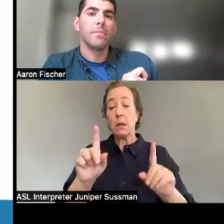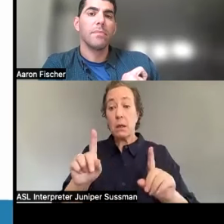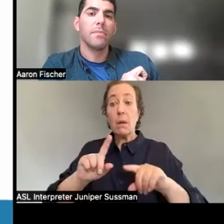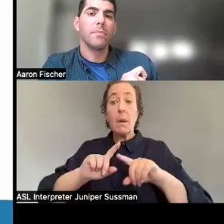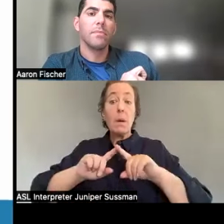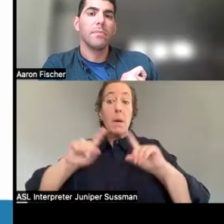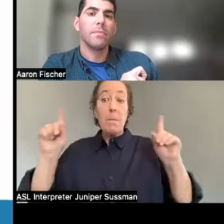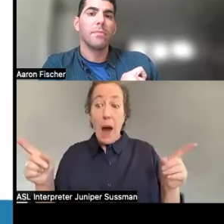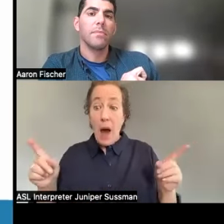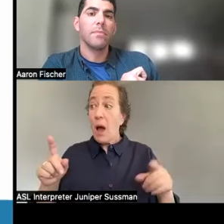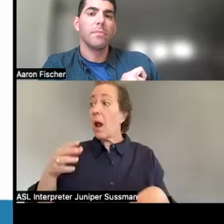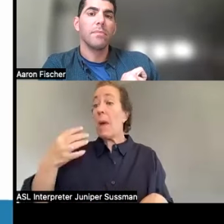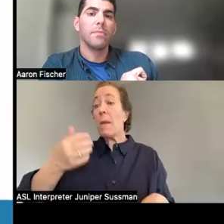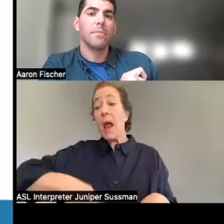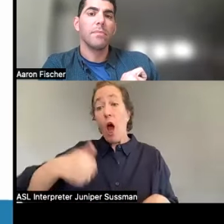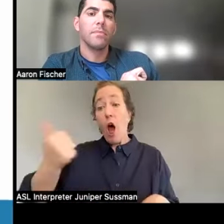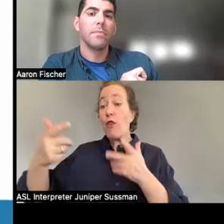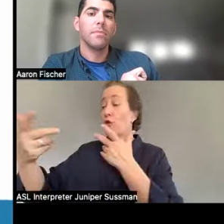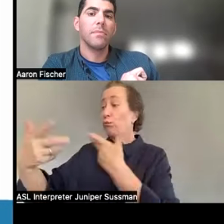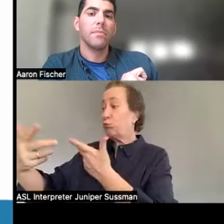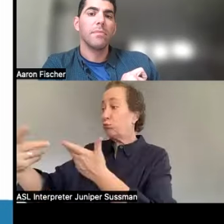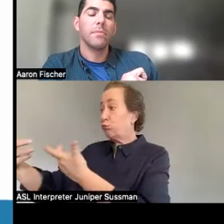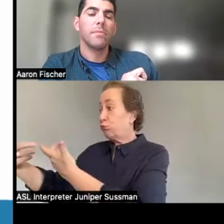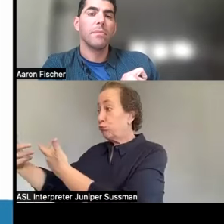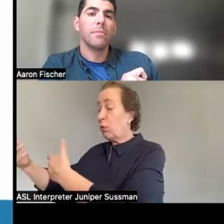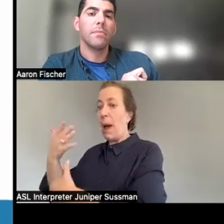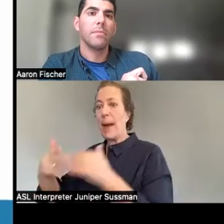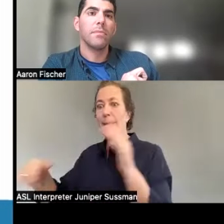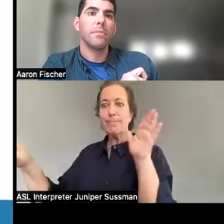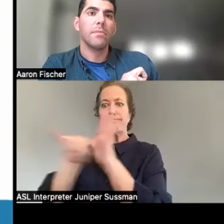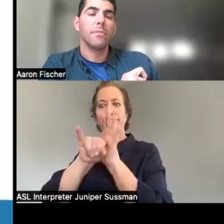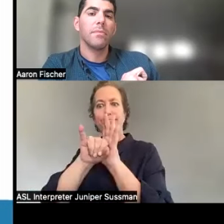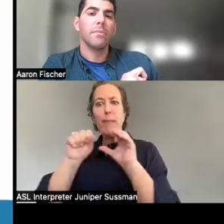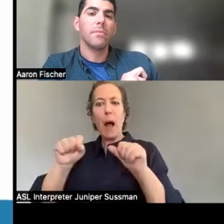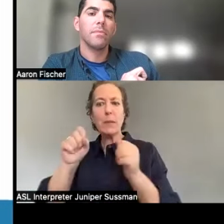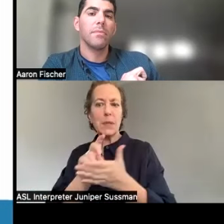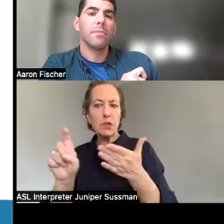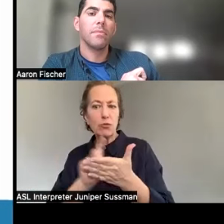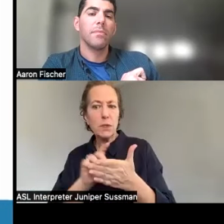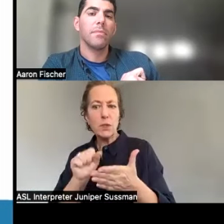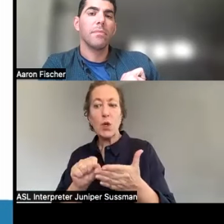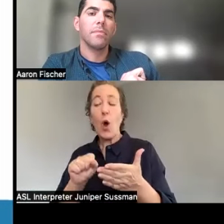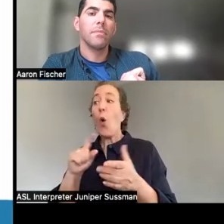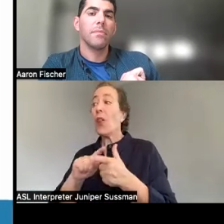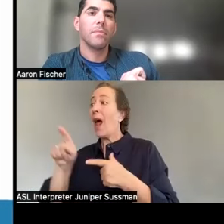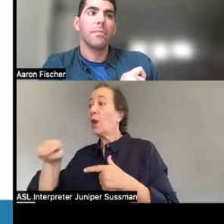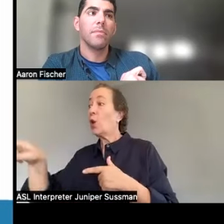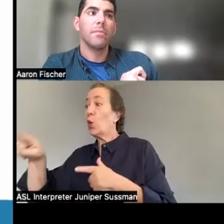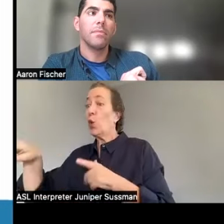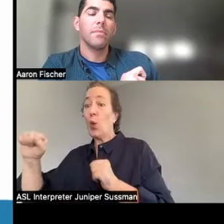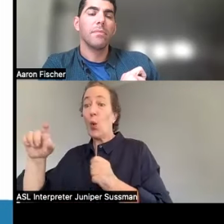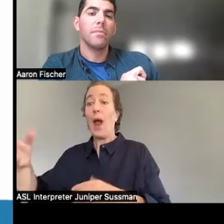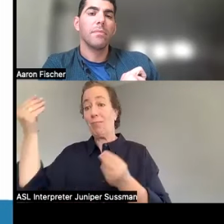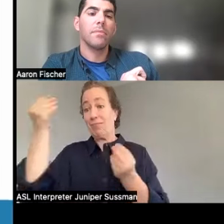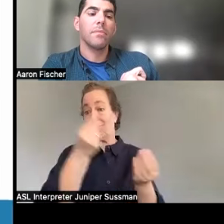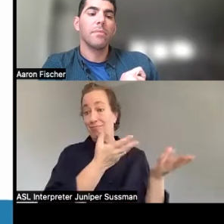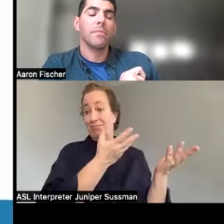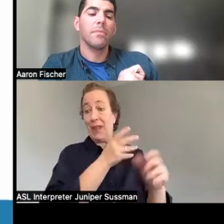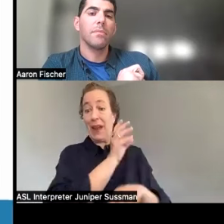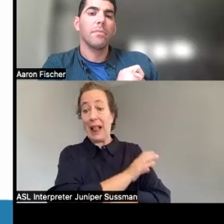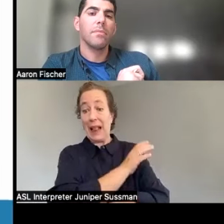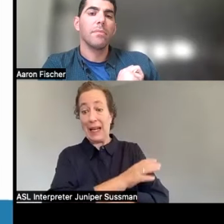other interactions with enabling services staff, the clinicians or the medical team could be brought in and used efficiently for